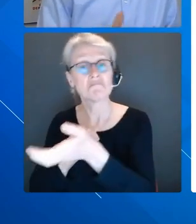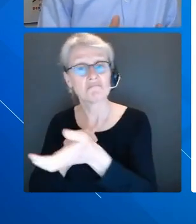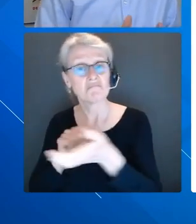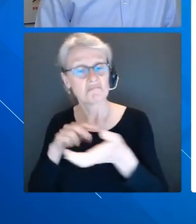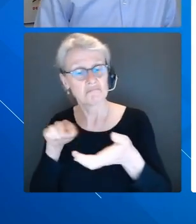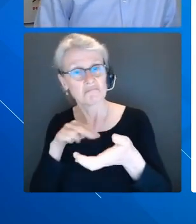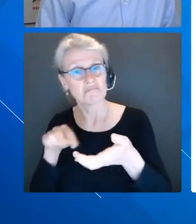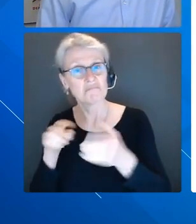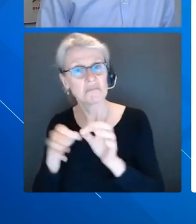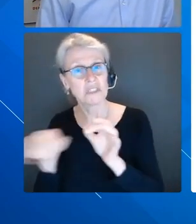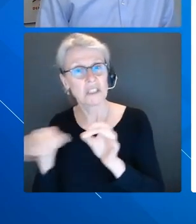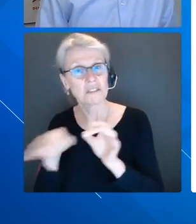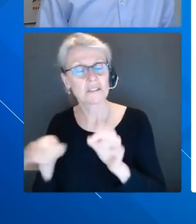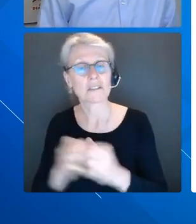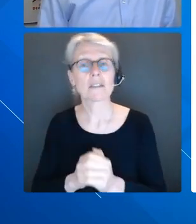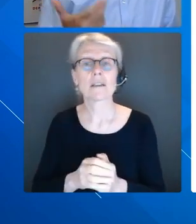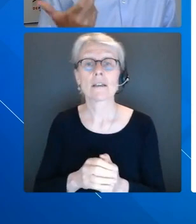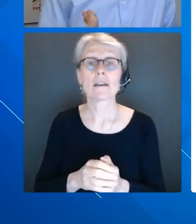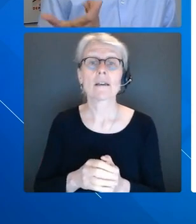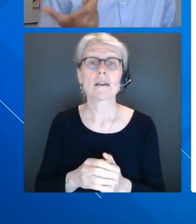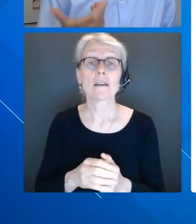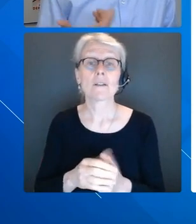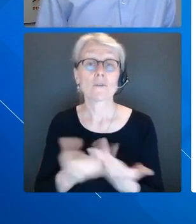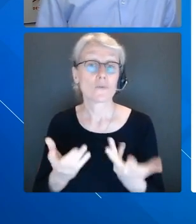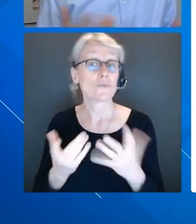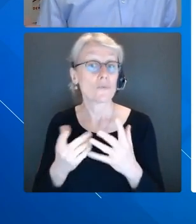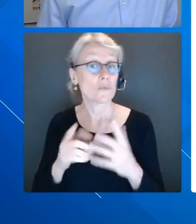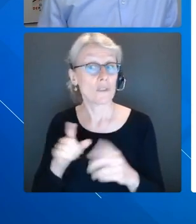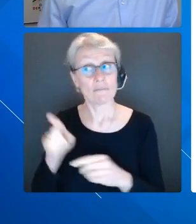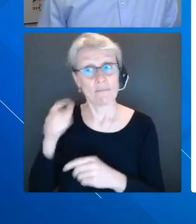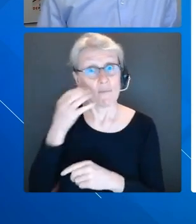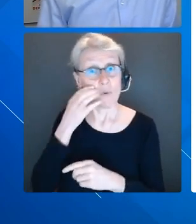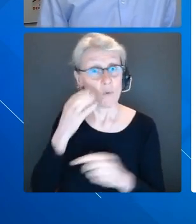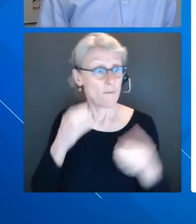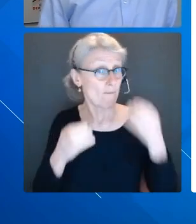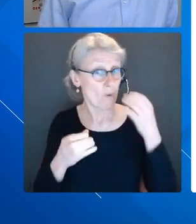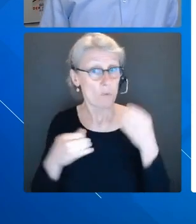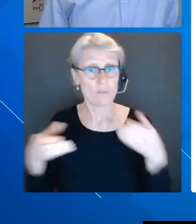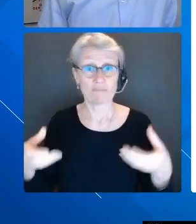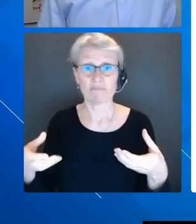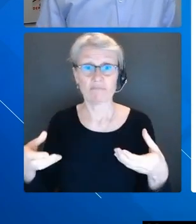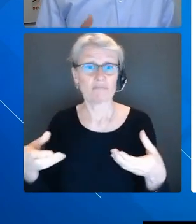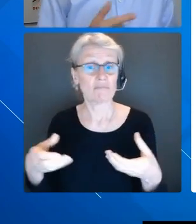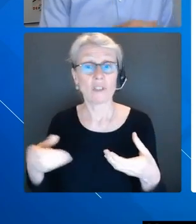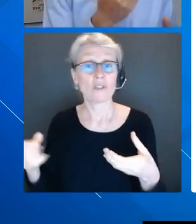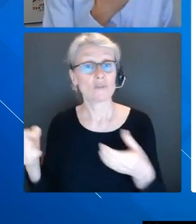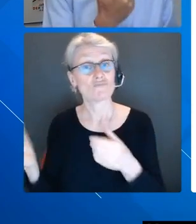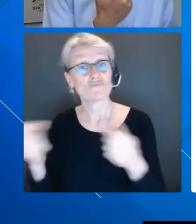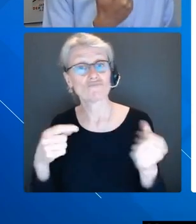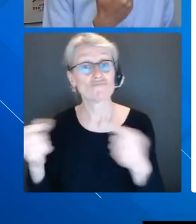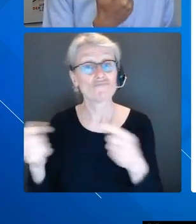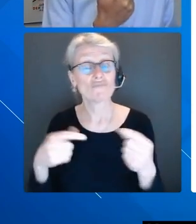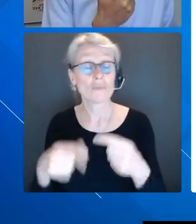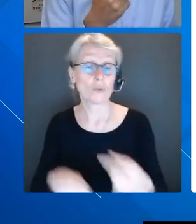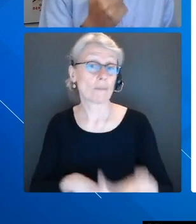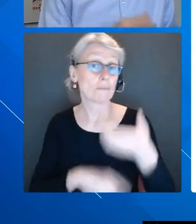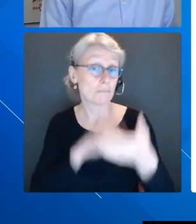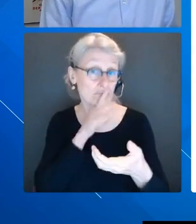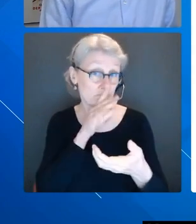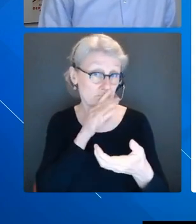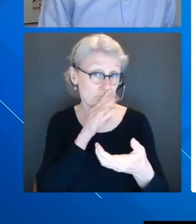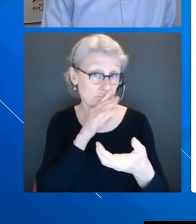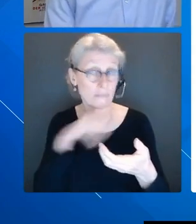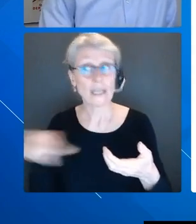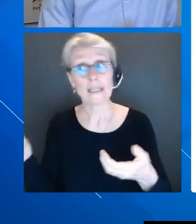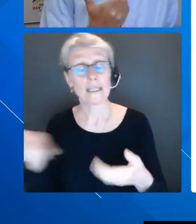There's an option to start a conversation. We can each use our phones. Everybody now carries a phone. So I would be able to speak into it and he would